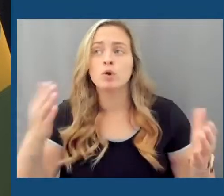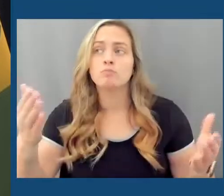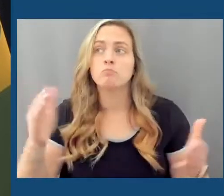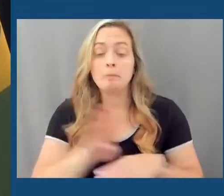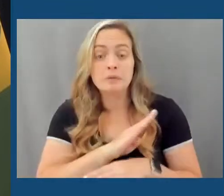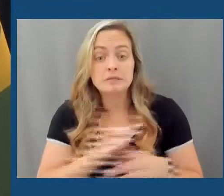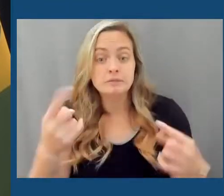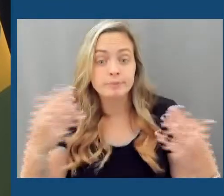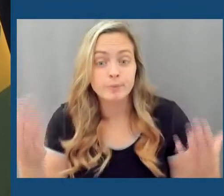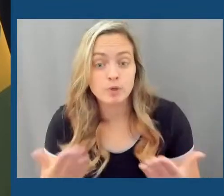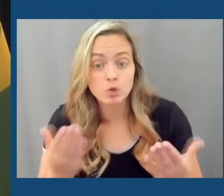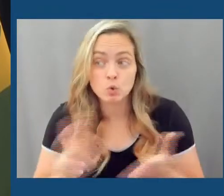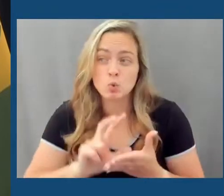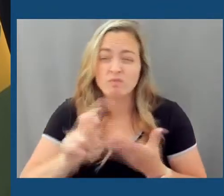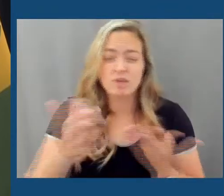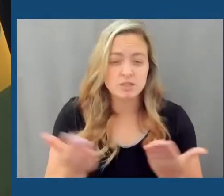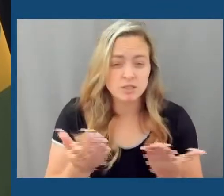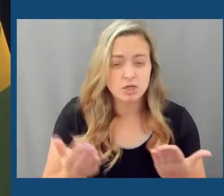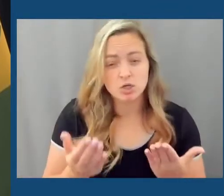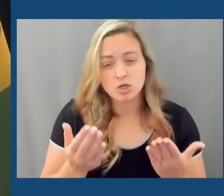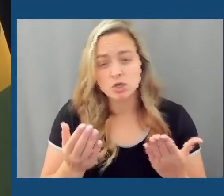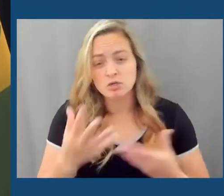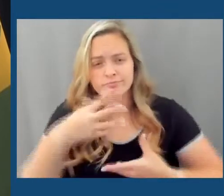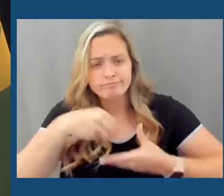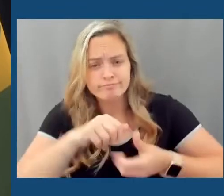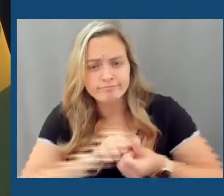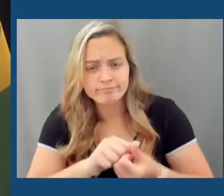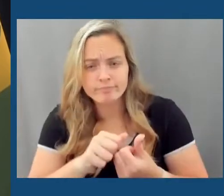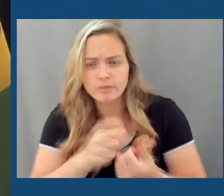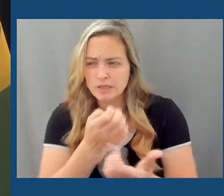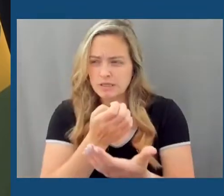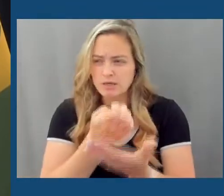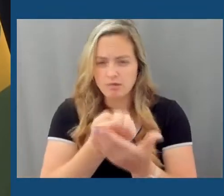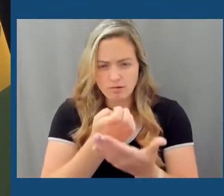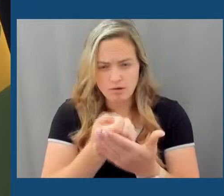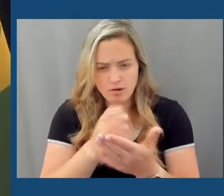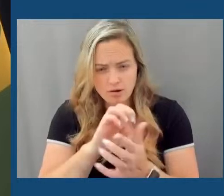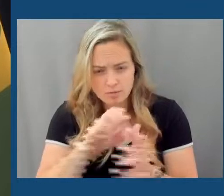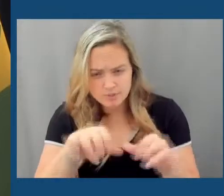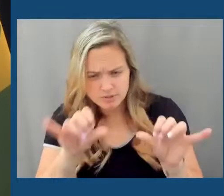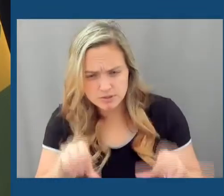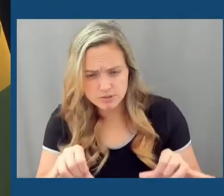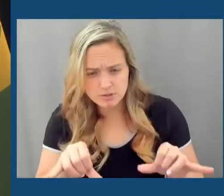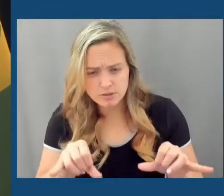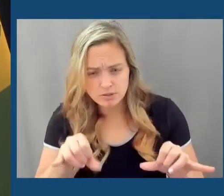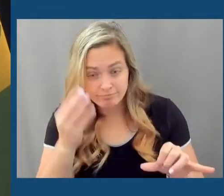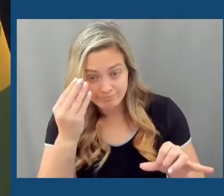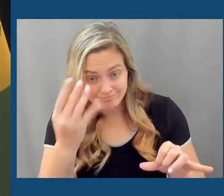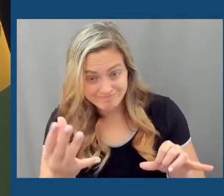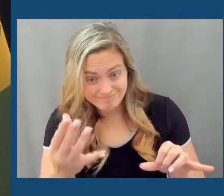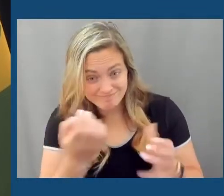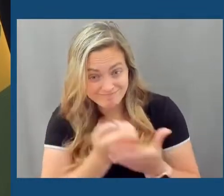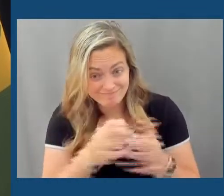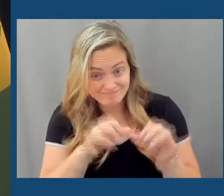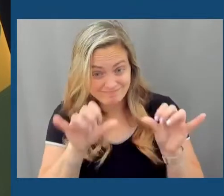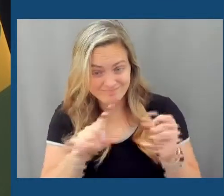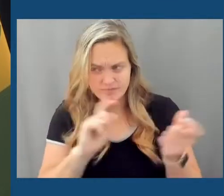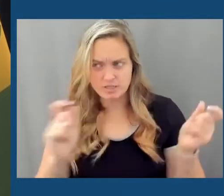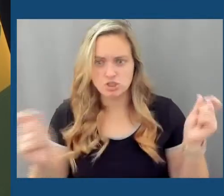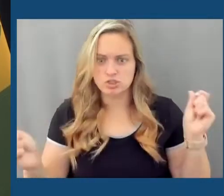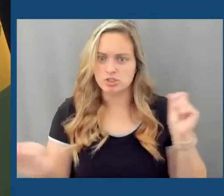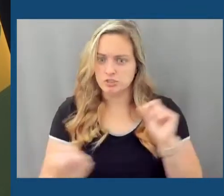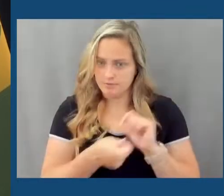want to invest here? Do I want to become part of the supply? Do I want to be part of this whole ecosystem? Because let me tell you this, the ecosystem has changed